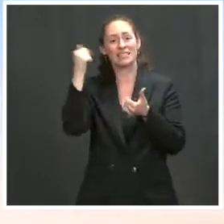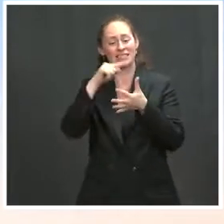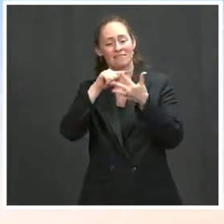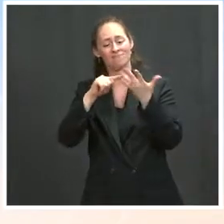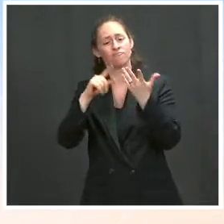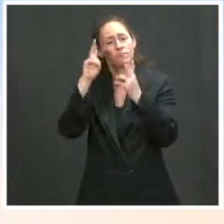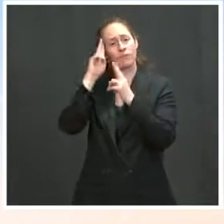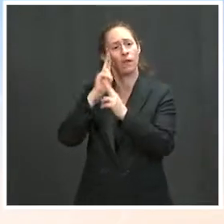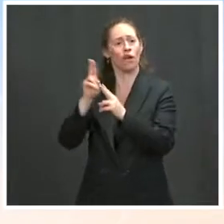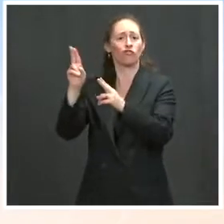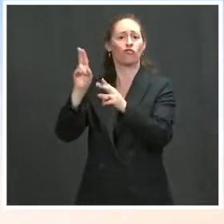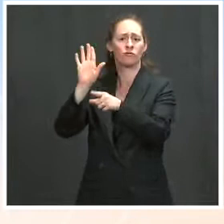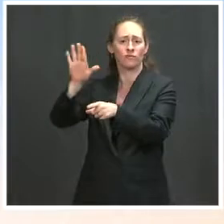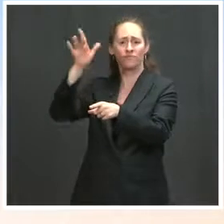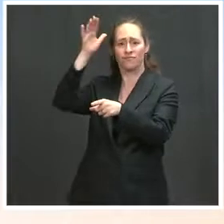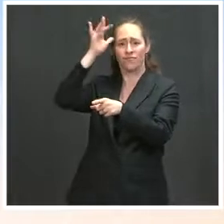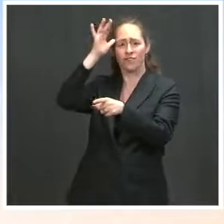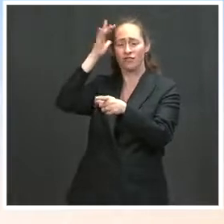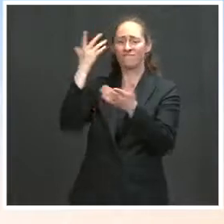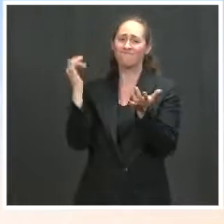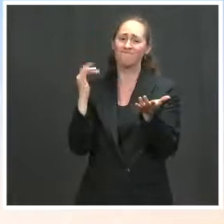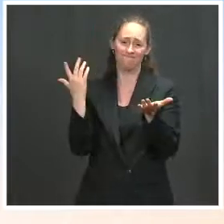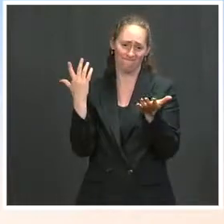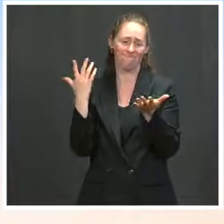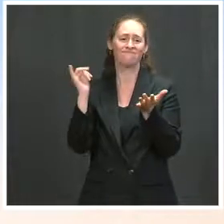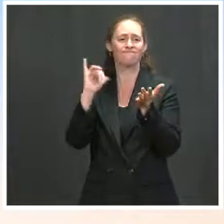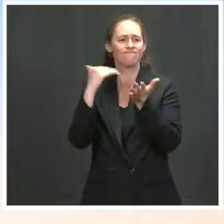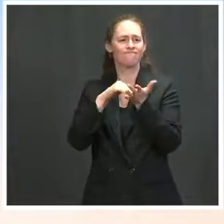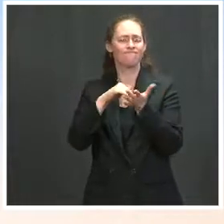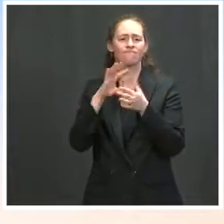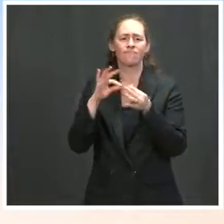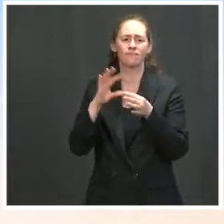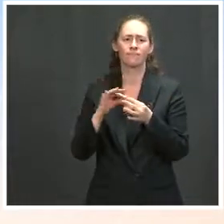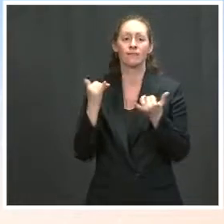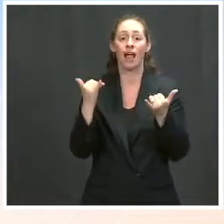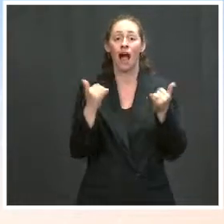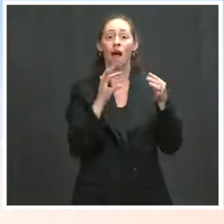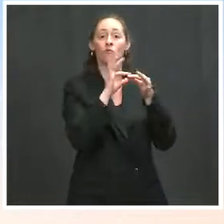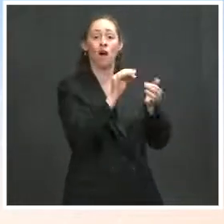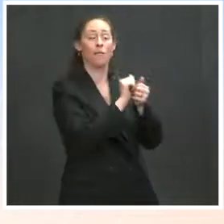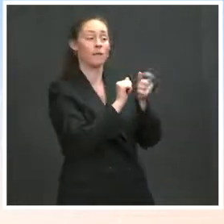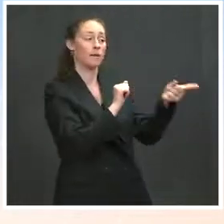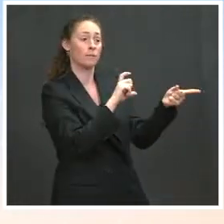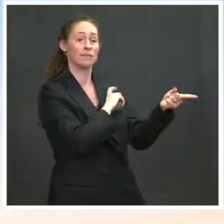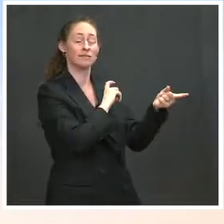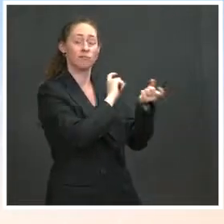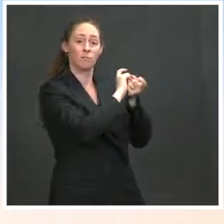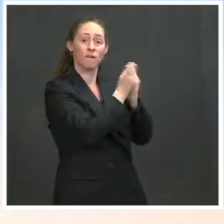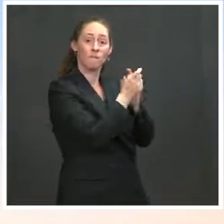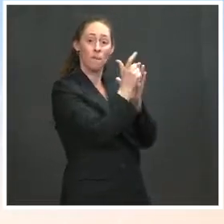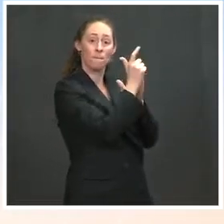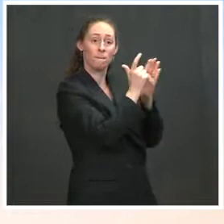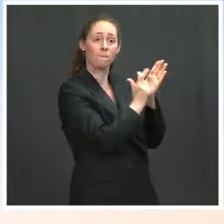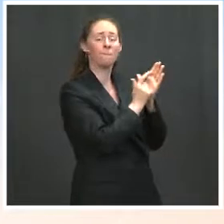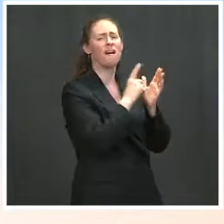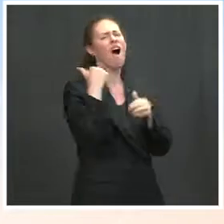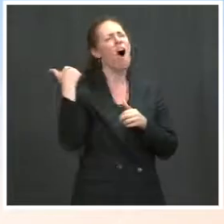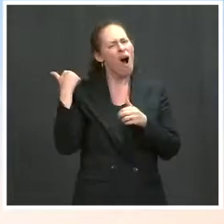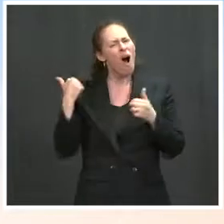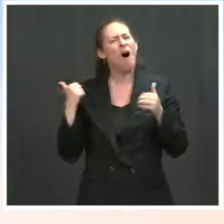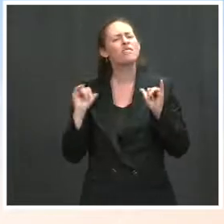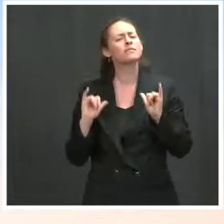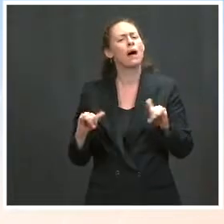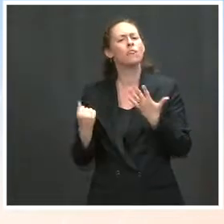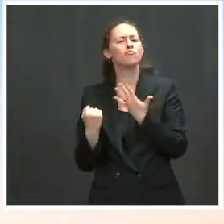at the White House. So when it comes to police reform, this is a priority for this president. He said it in his speech, his